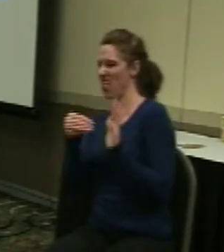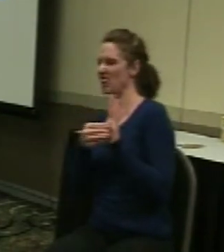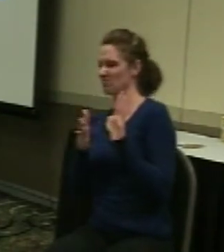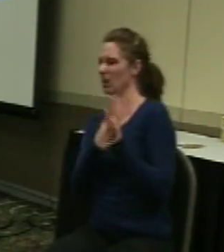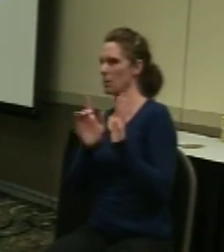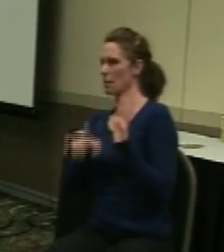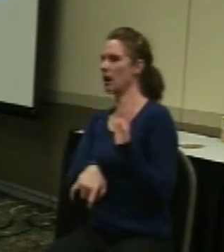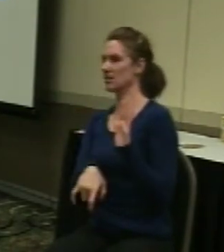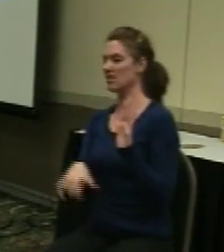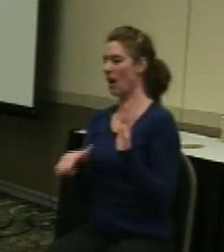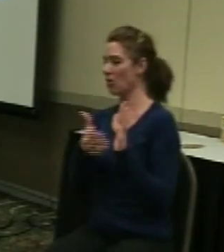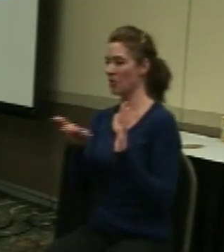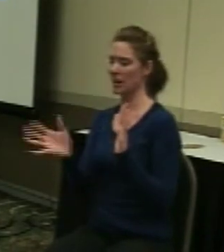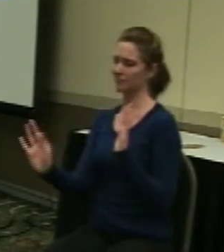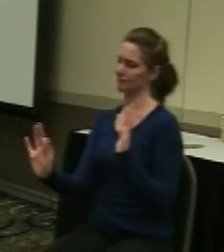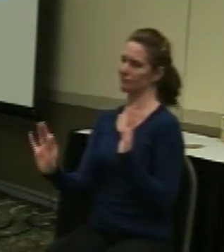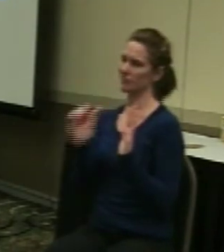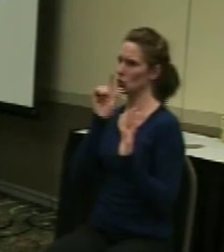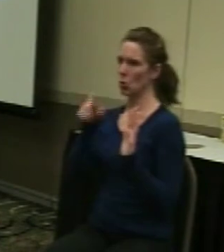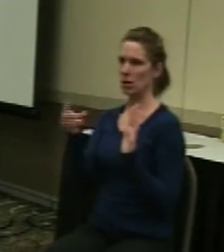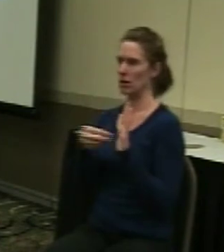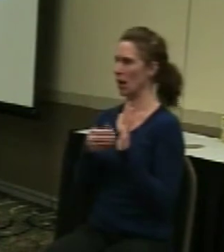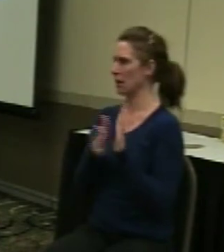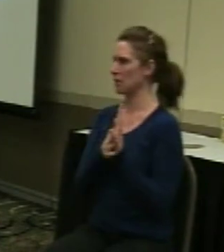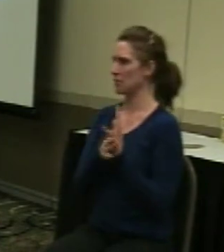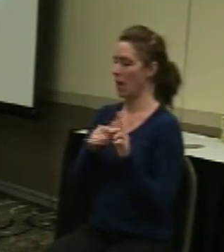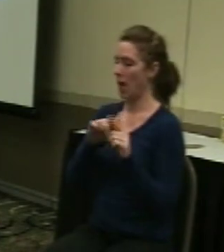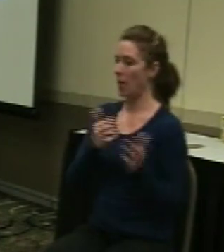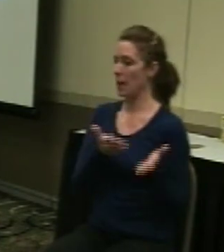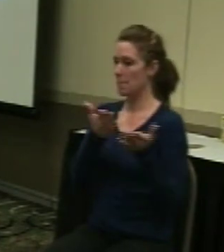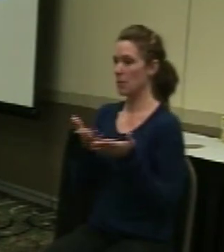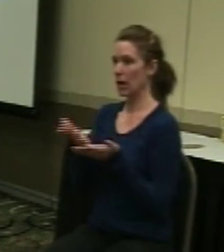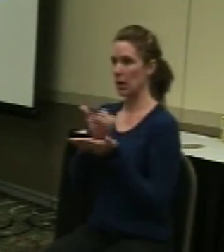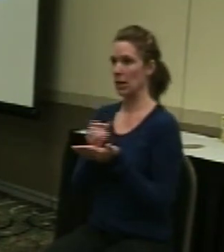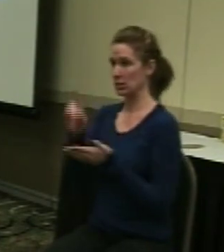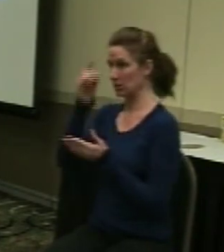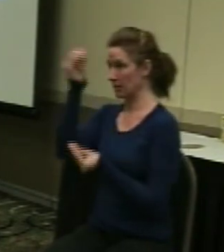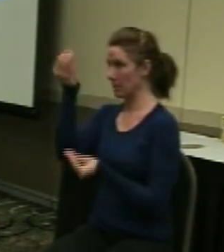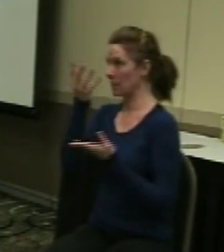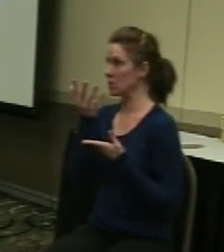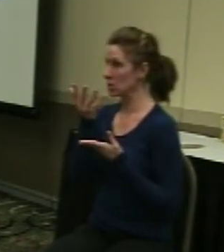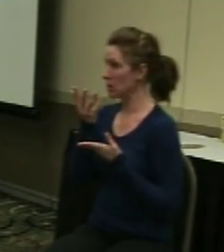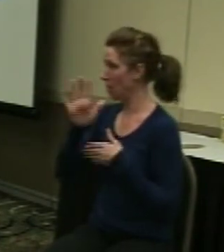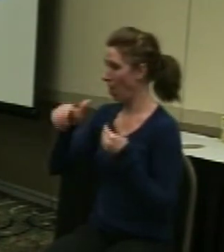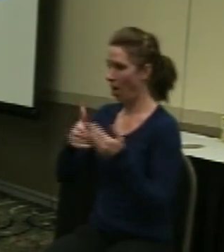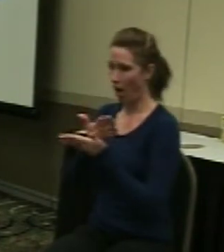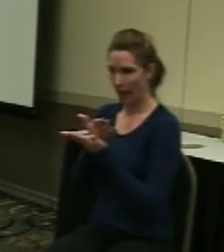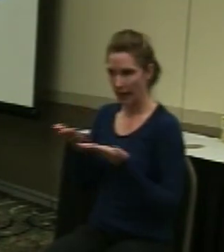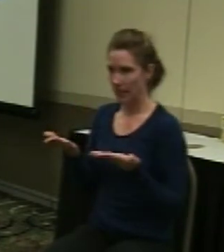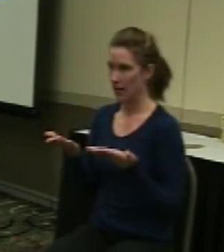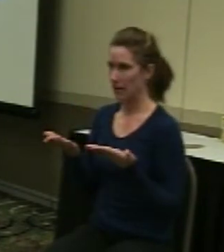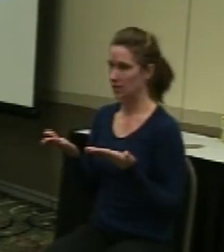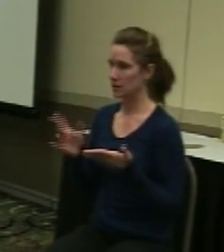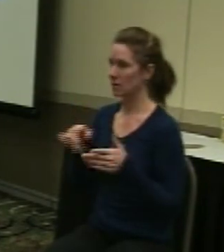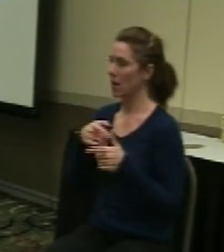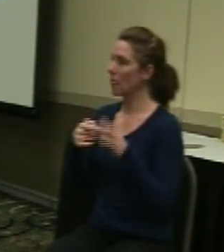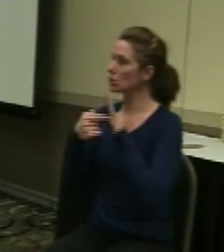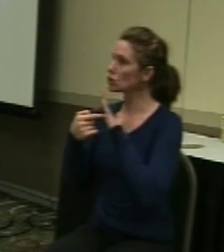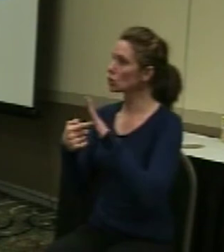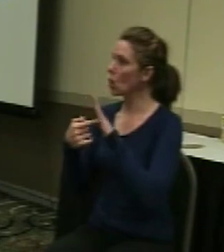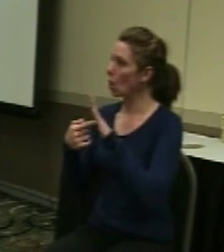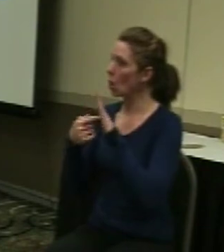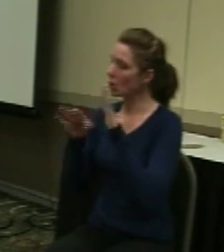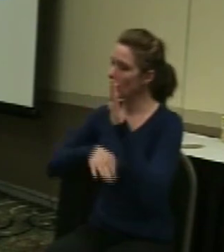graphically display. You'll bring in your collection of data, whatever, on all kinds of things, and then show the